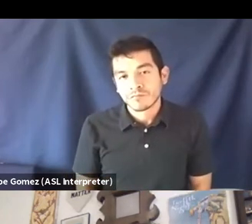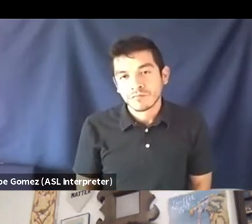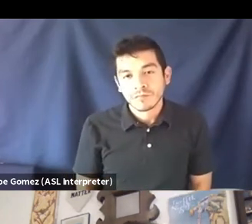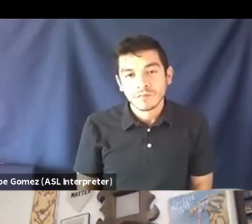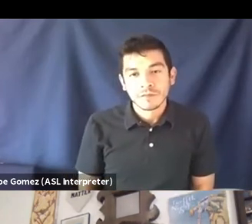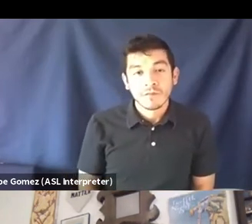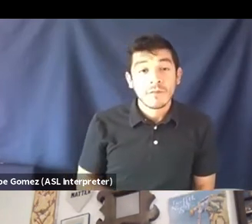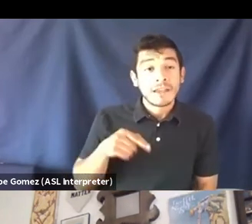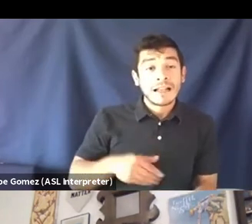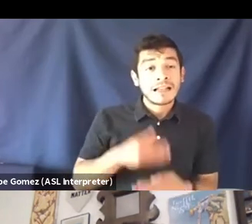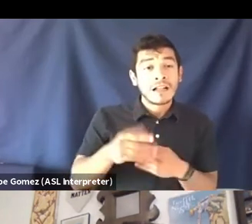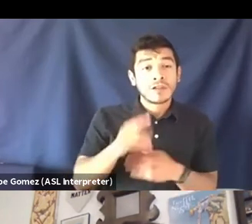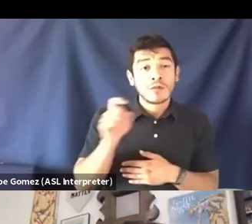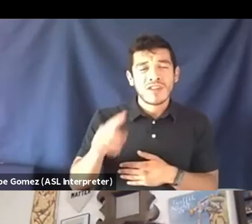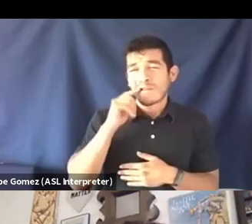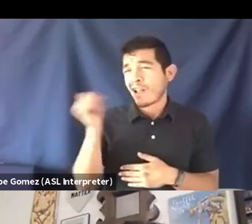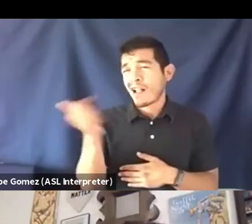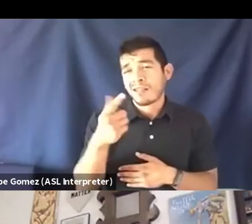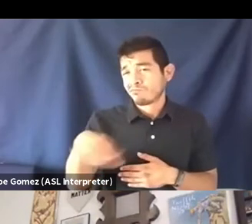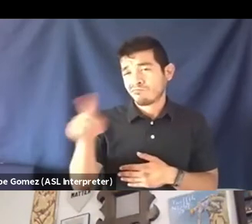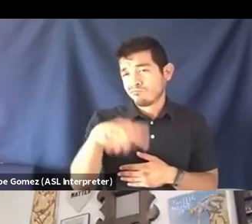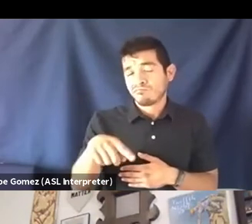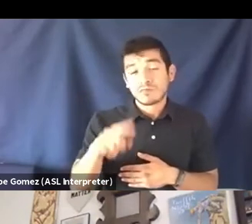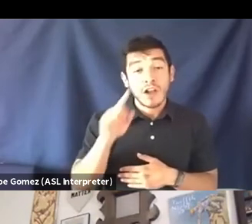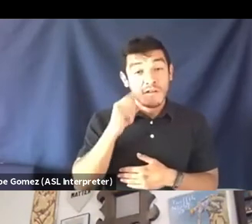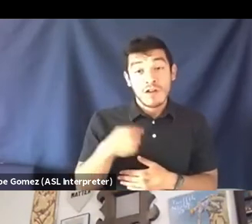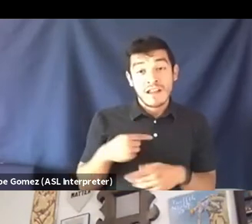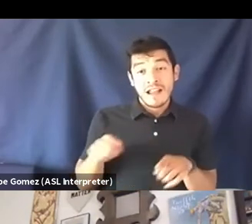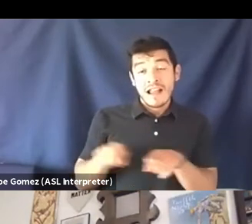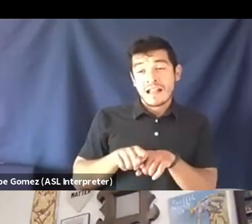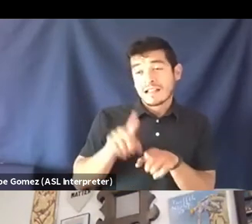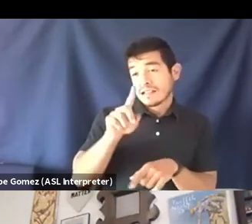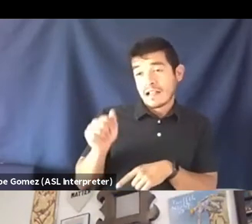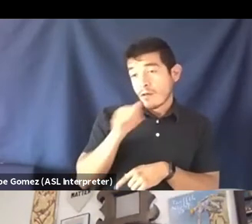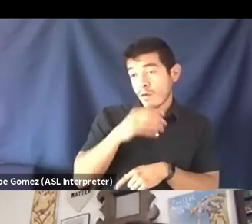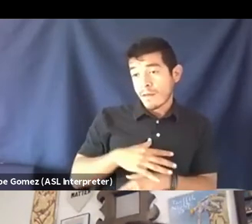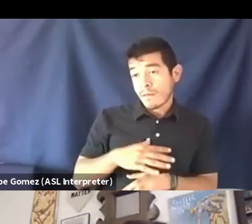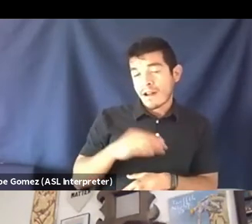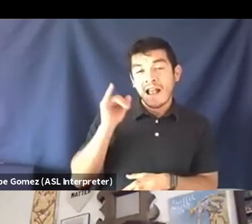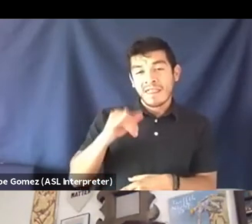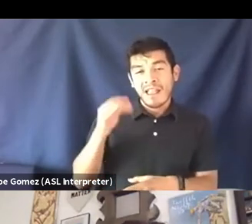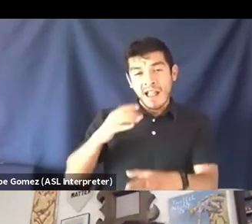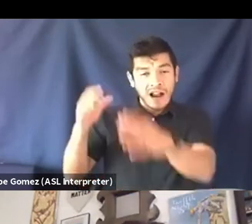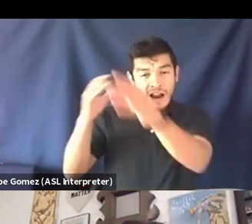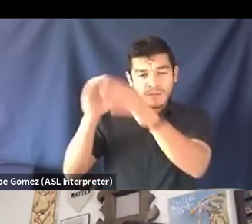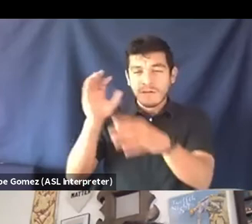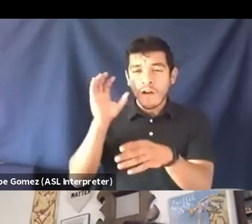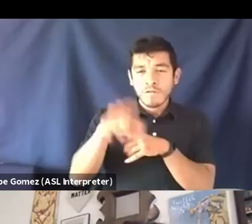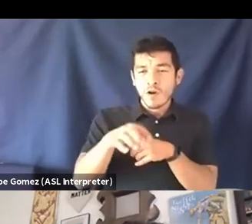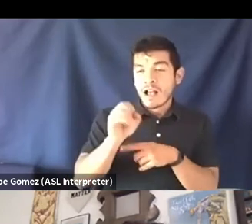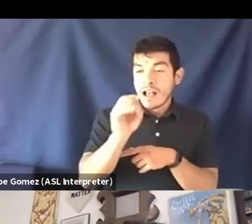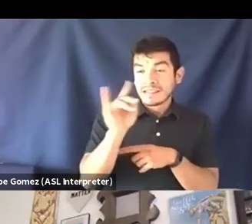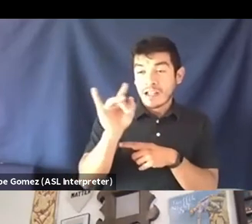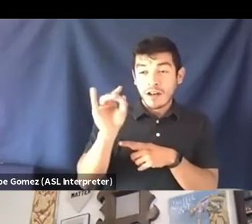This next question is for whoever wants to answer. You know, for me as a disabled woman, the concept of forced sterilization is you know,